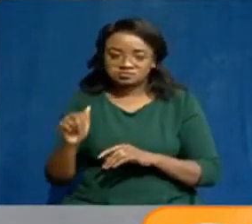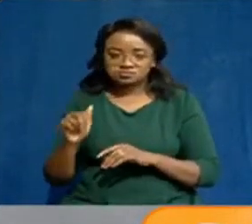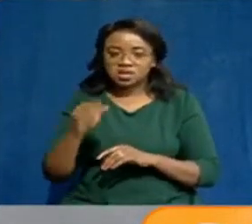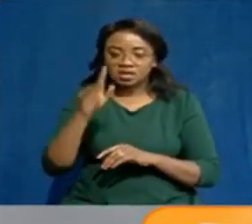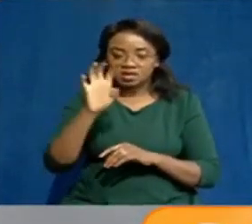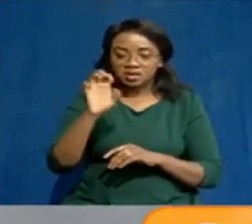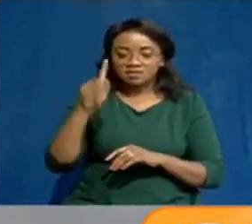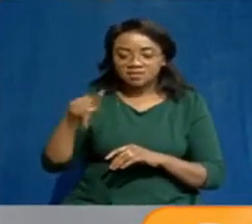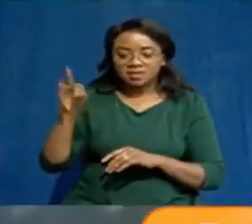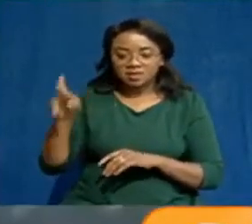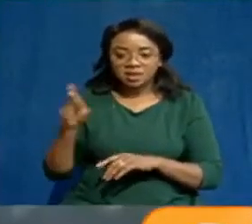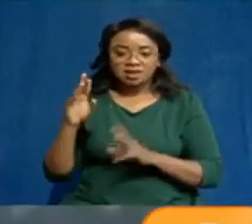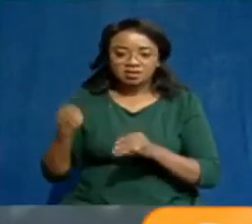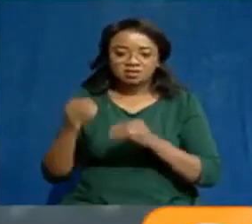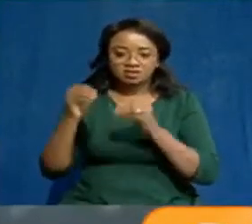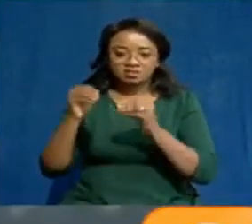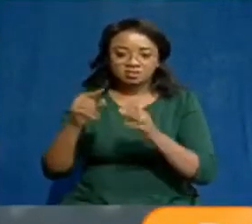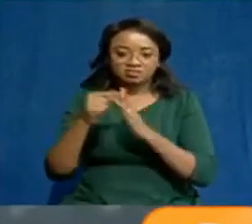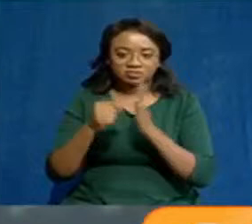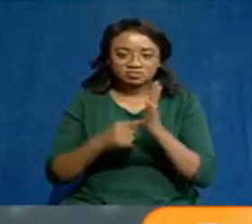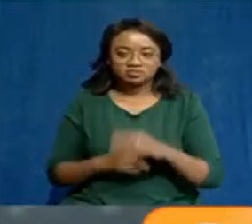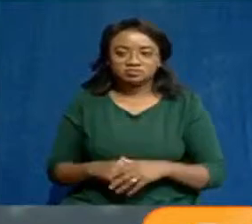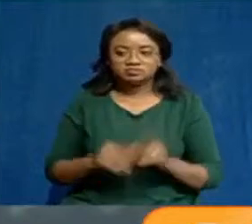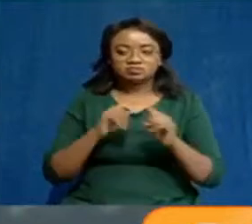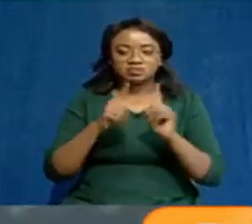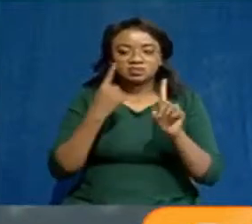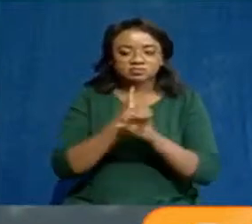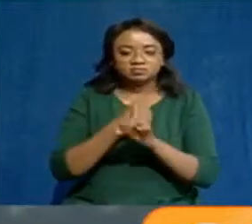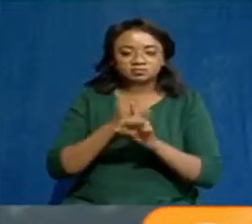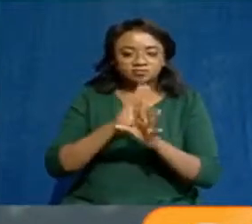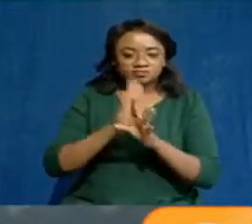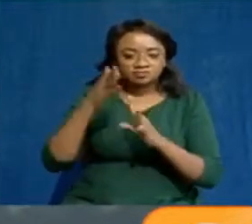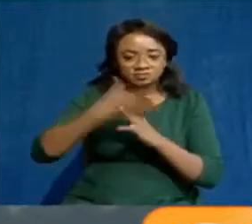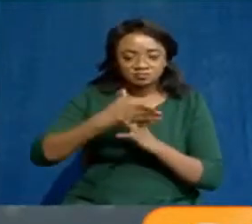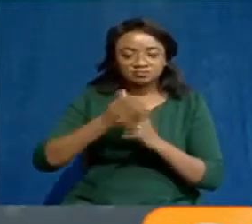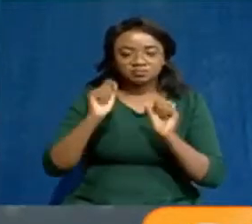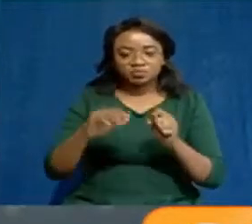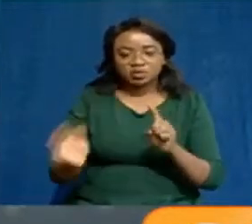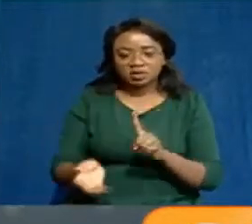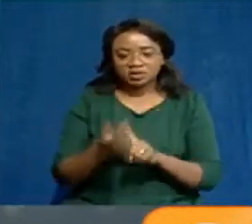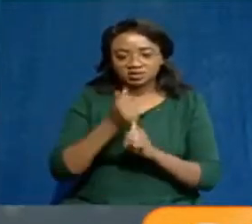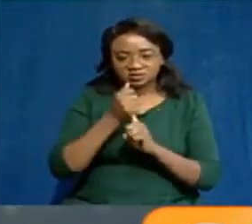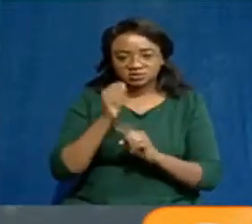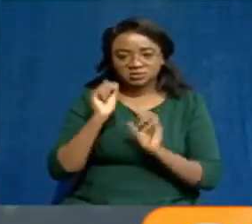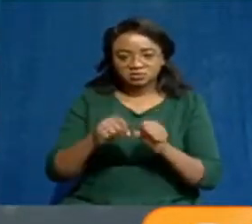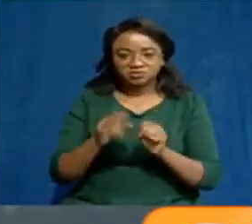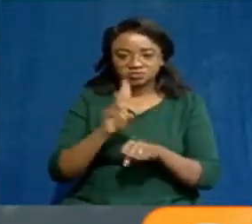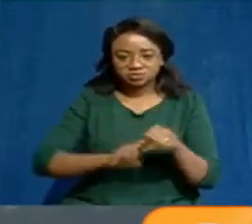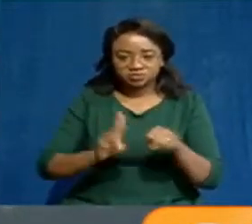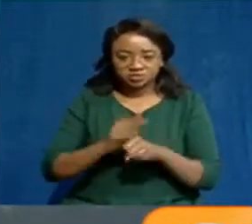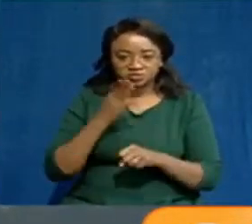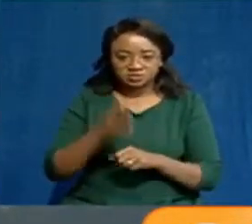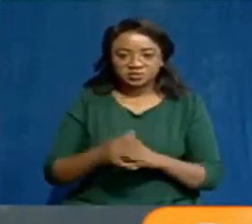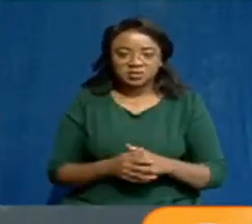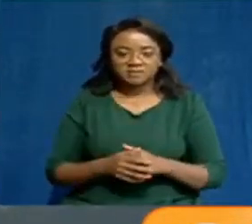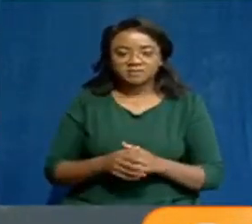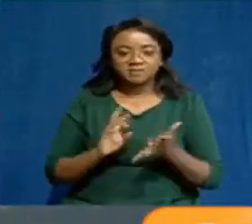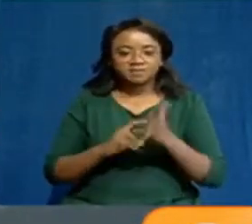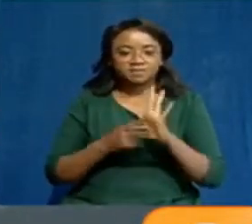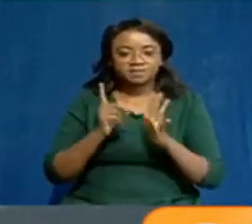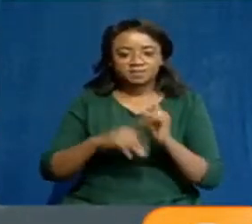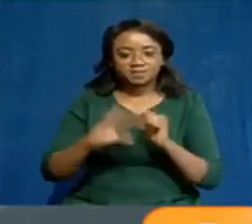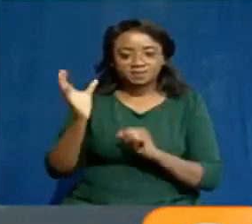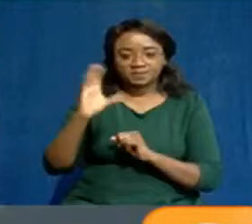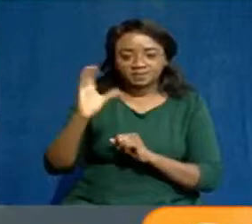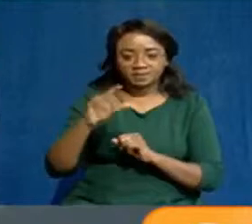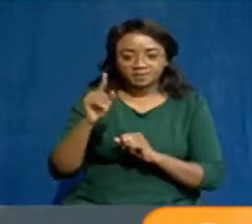So a number of interventions can be used at a go. So of course the consumer facing bit where we